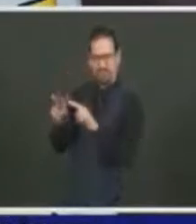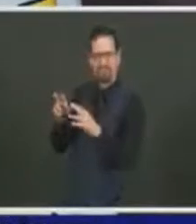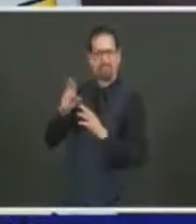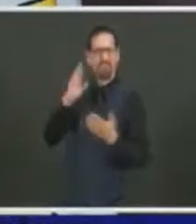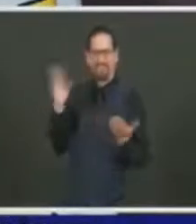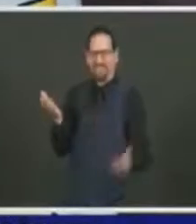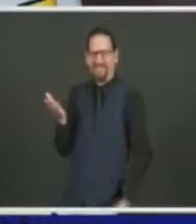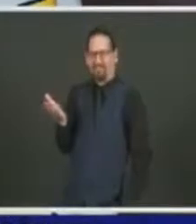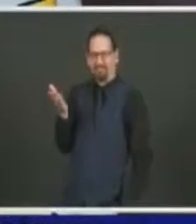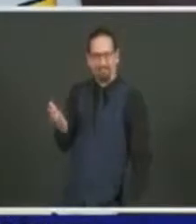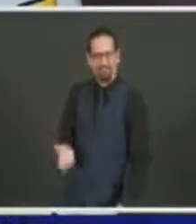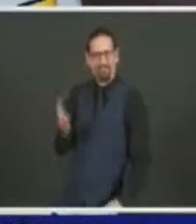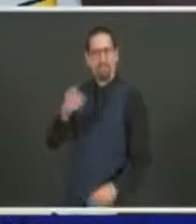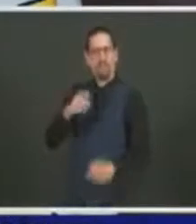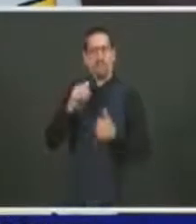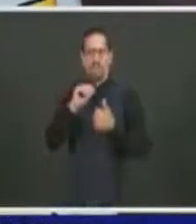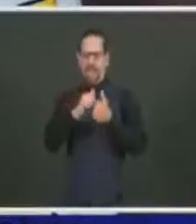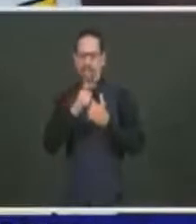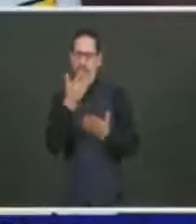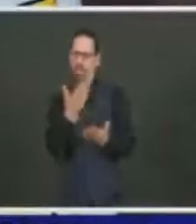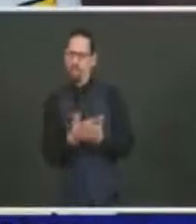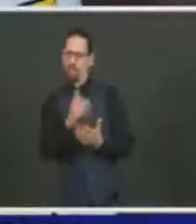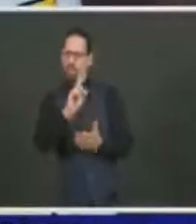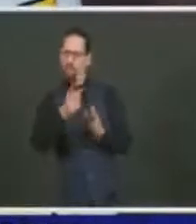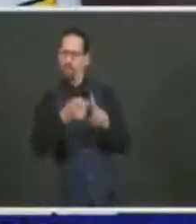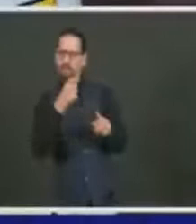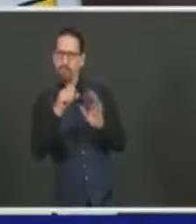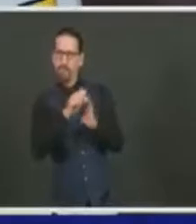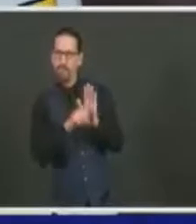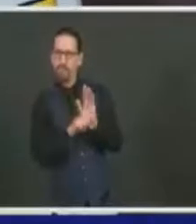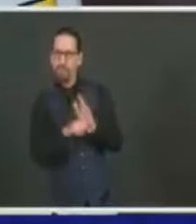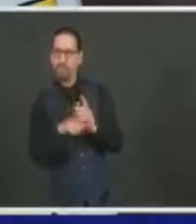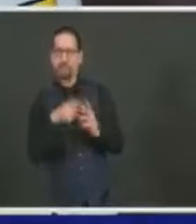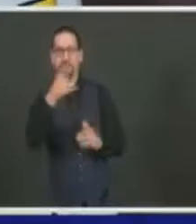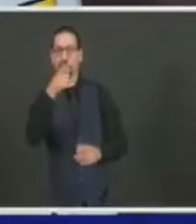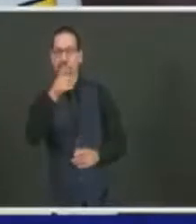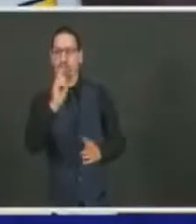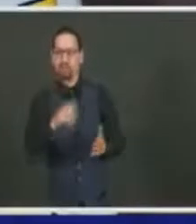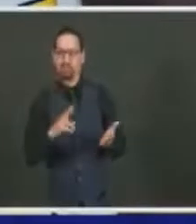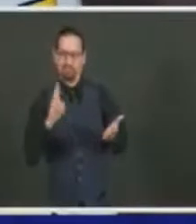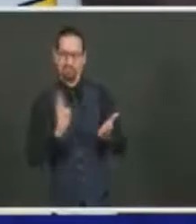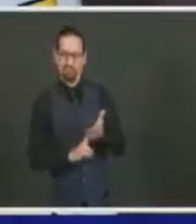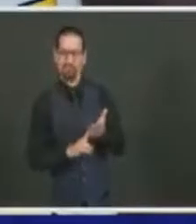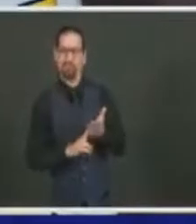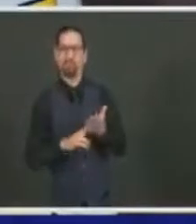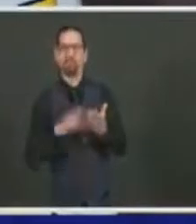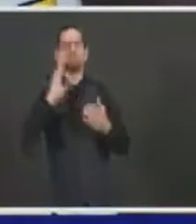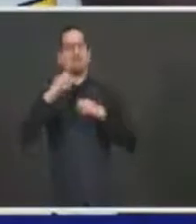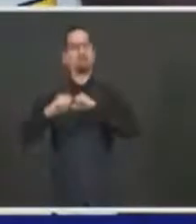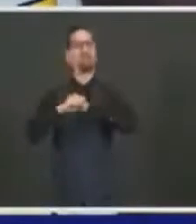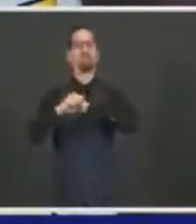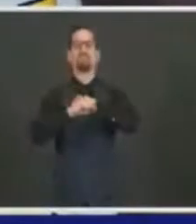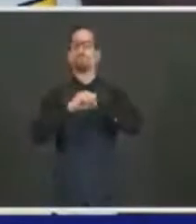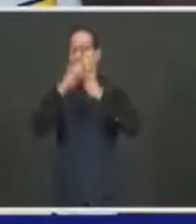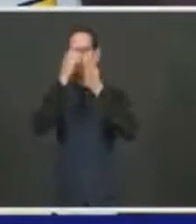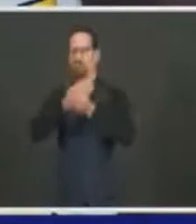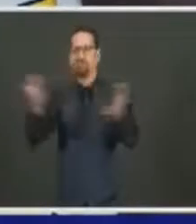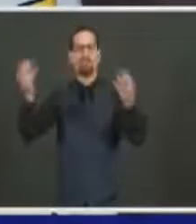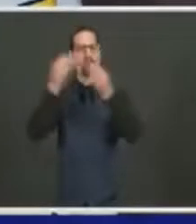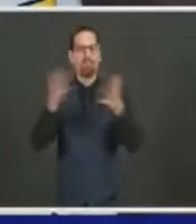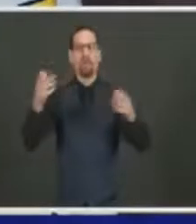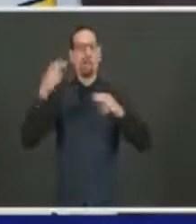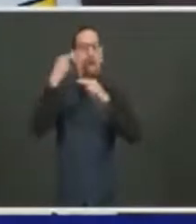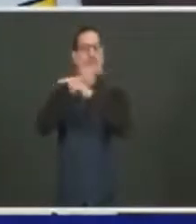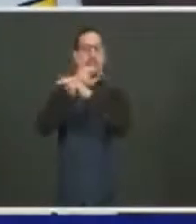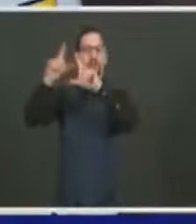this? We're going to enforce it with signage. There'll be signs everywhere. There'll be announcements everywhere. There'll be signage and announcements on the highways, at